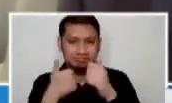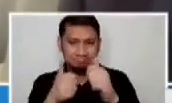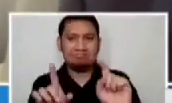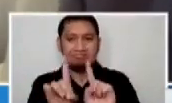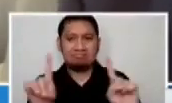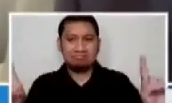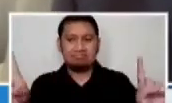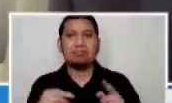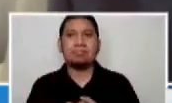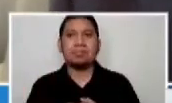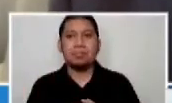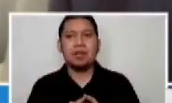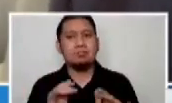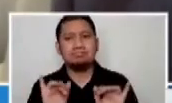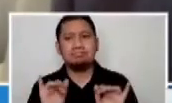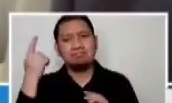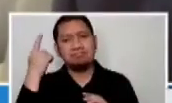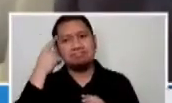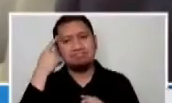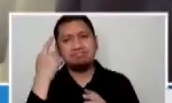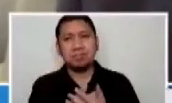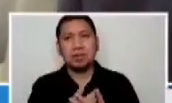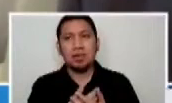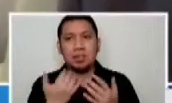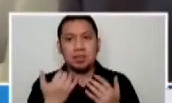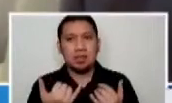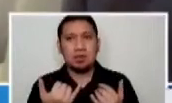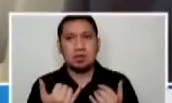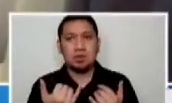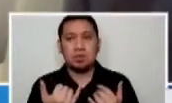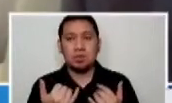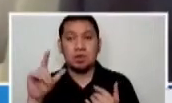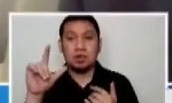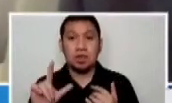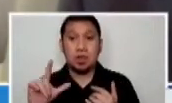mosque, especially in those areas na may GCQ.